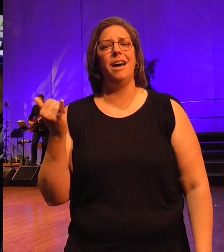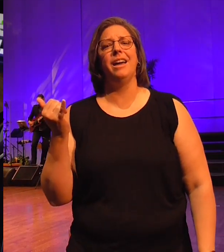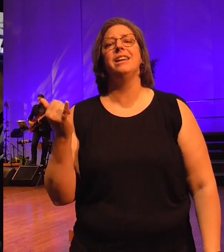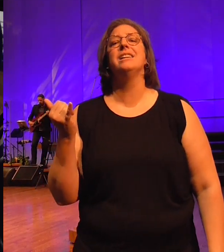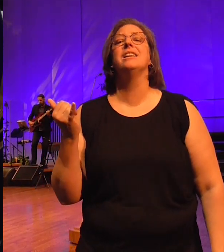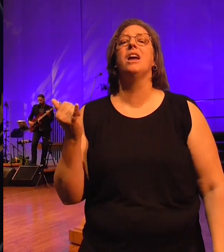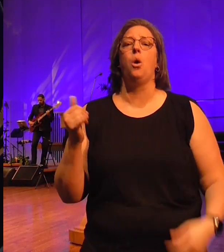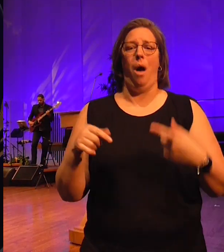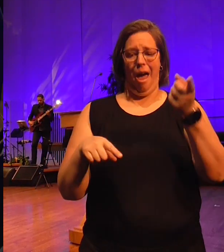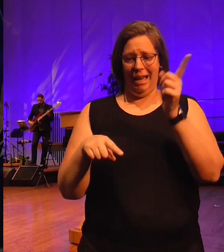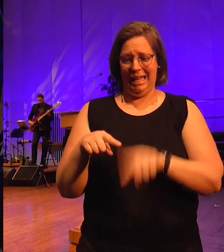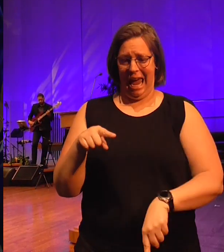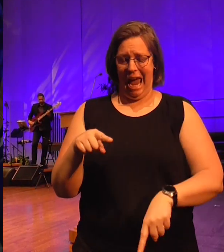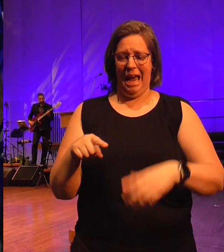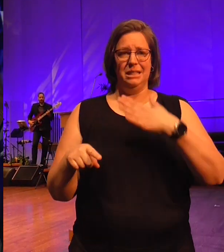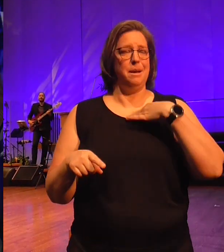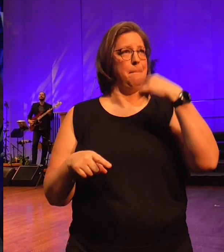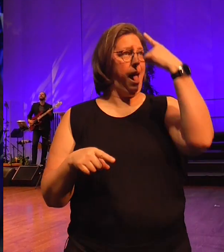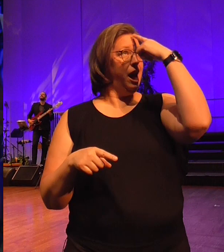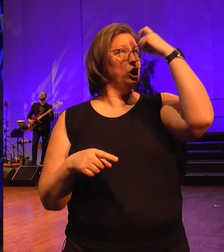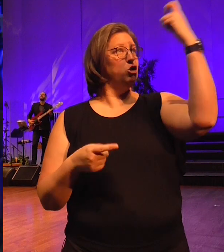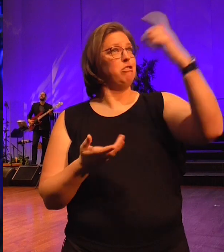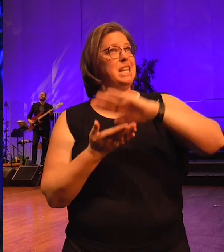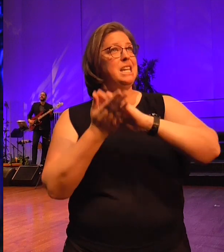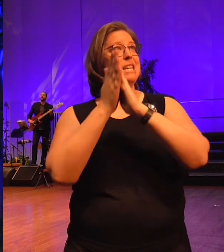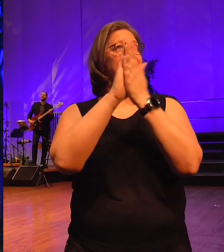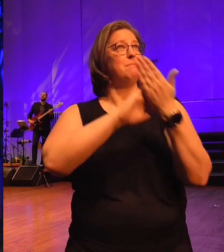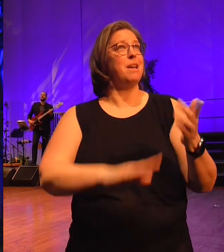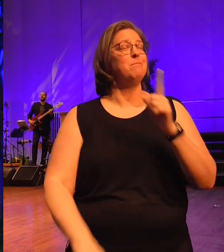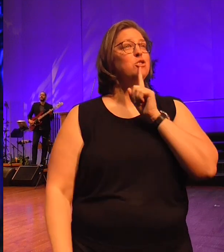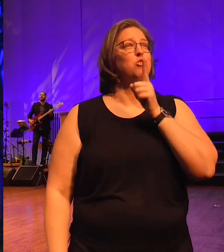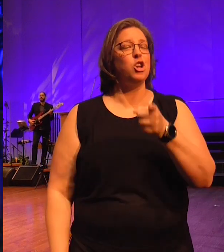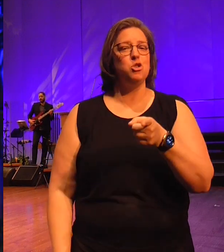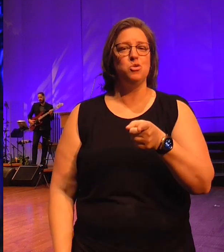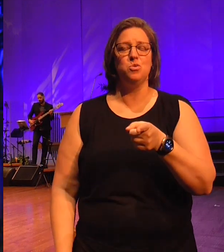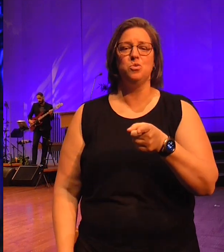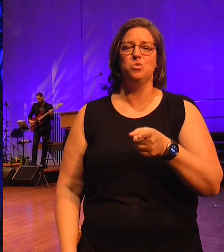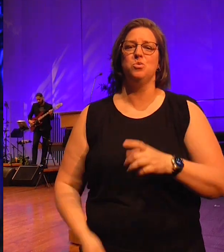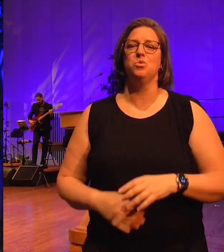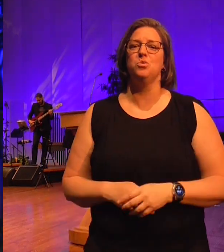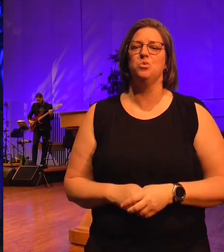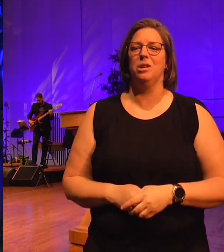why can't my dream come true?